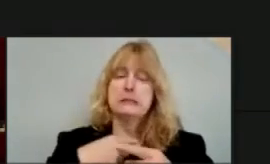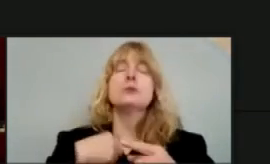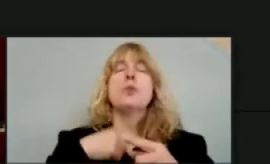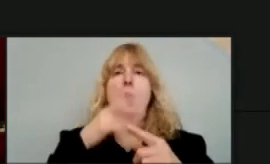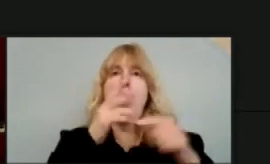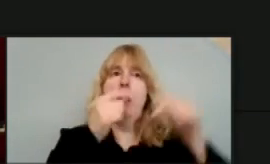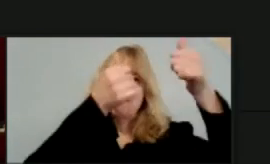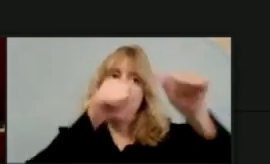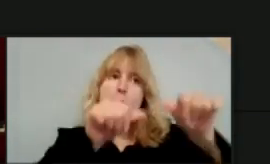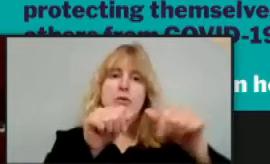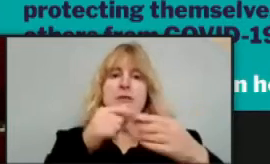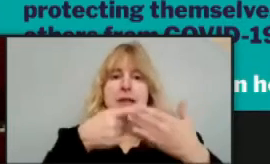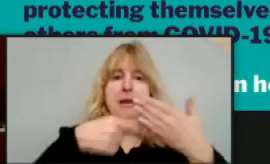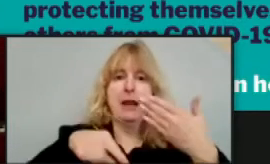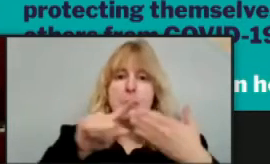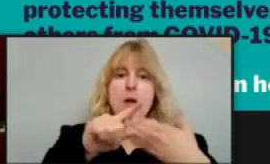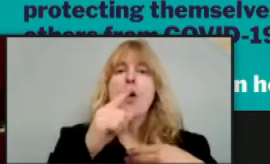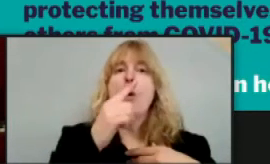onedetroitpbs.org or on